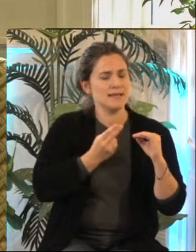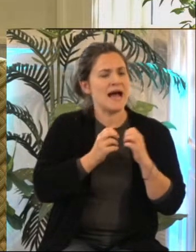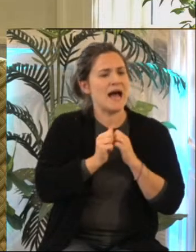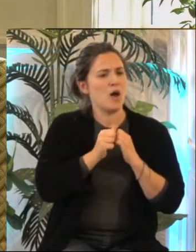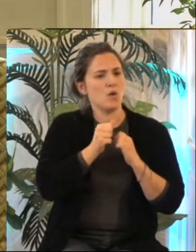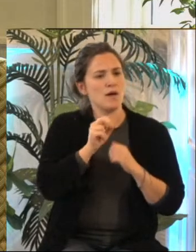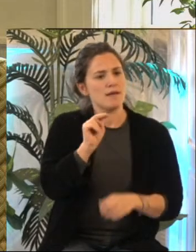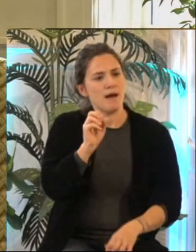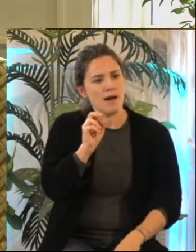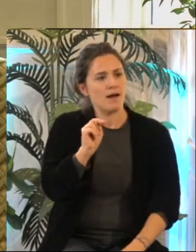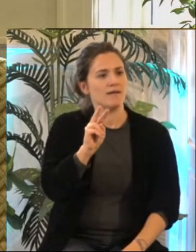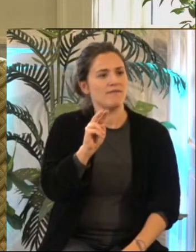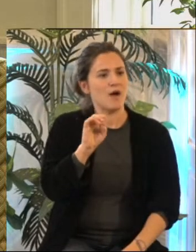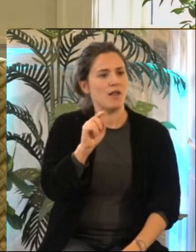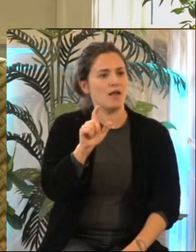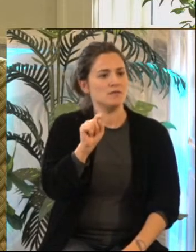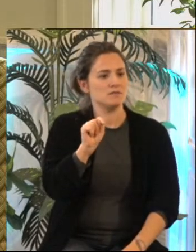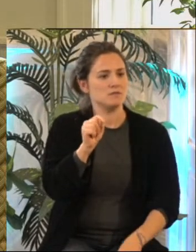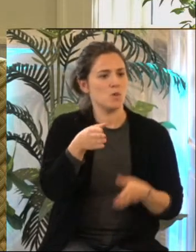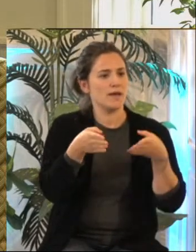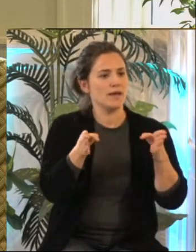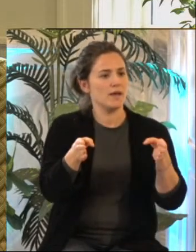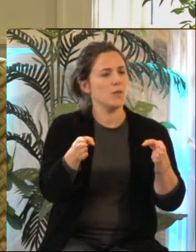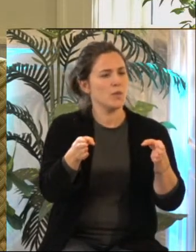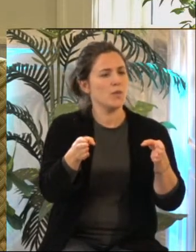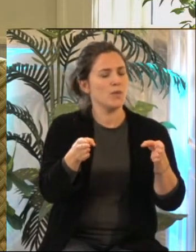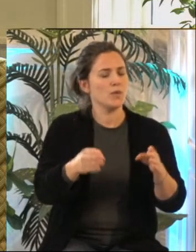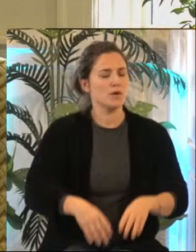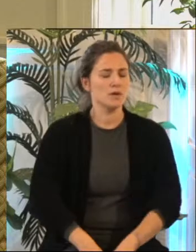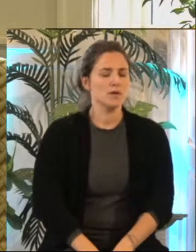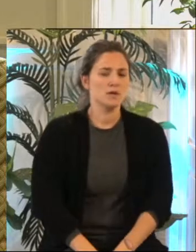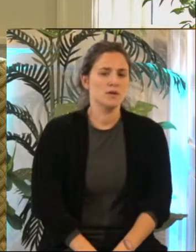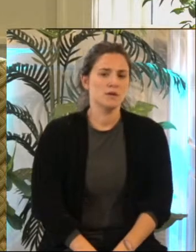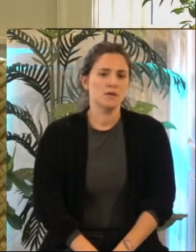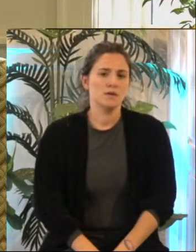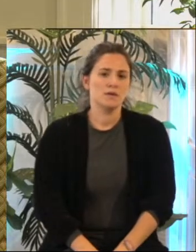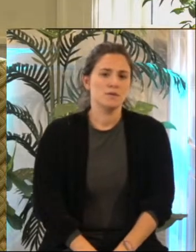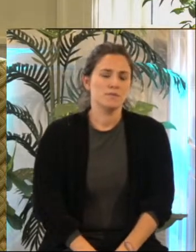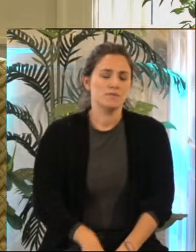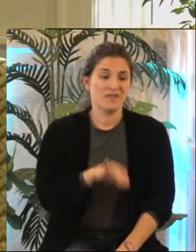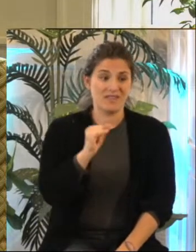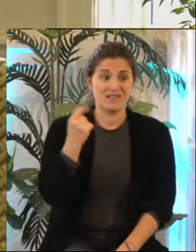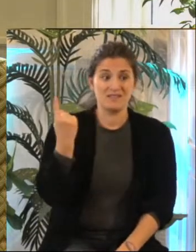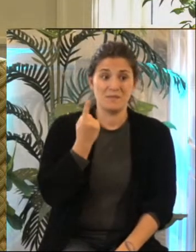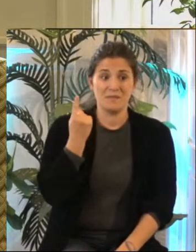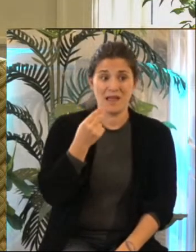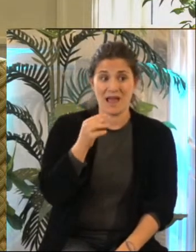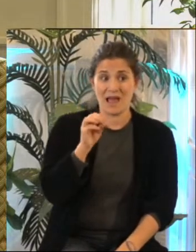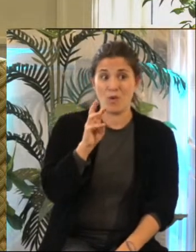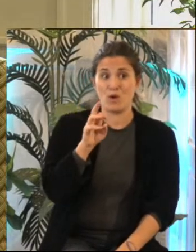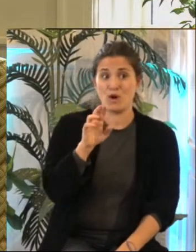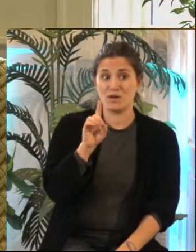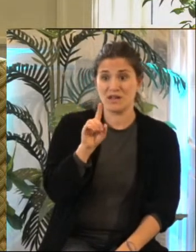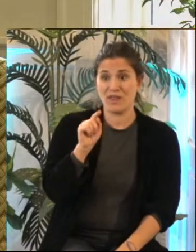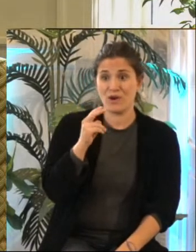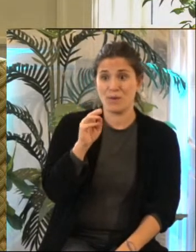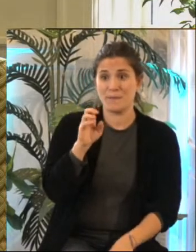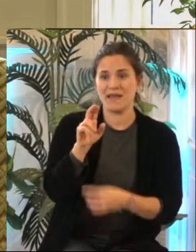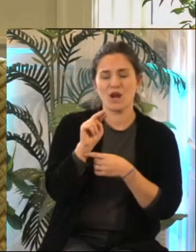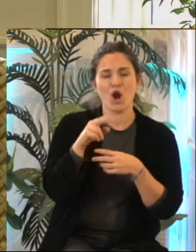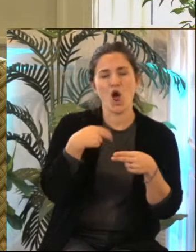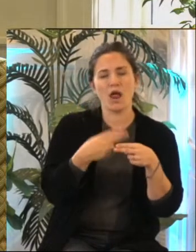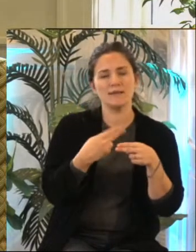through and to do so in a nonviolent way to create change? So it's something, he called it centering